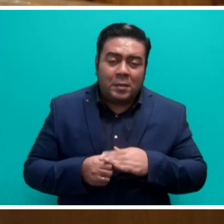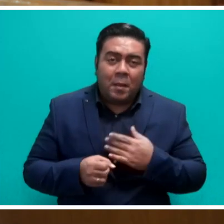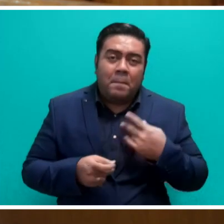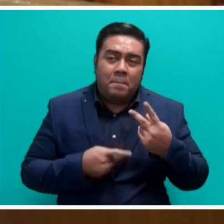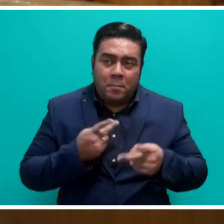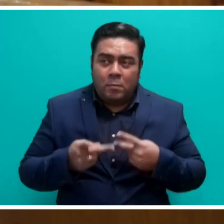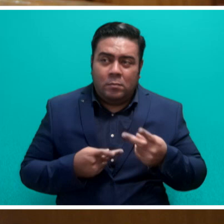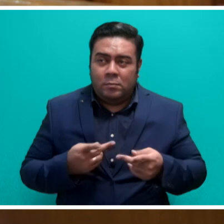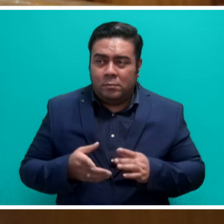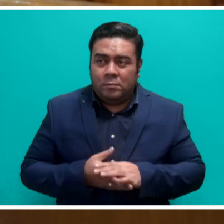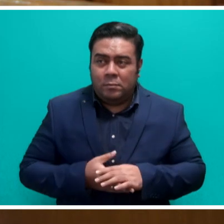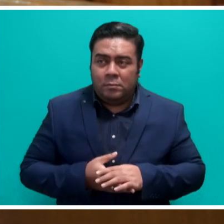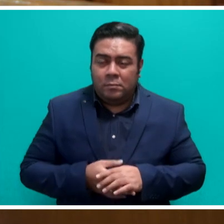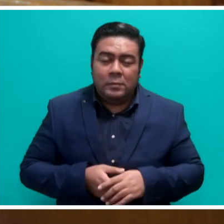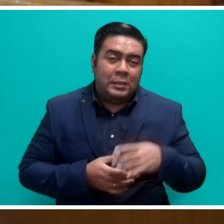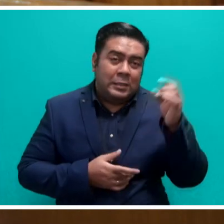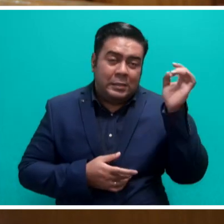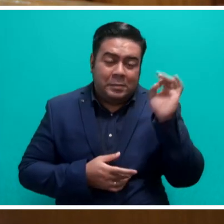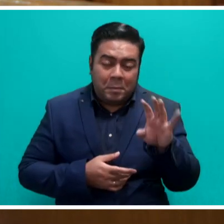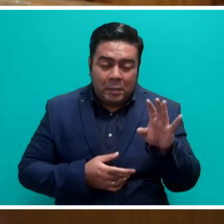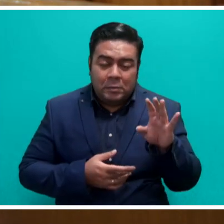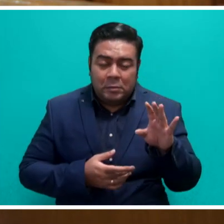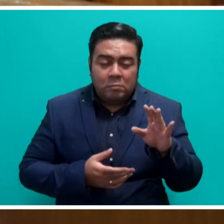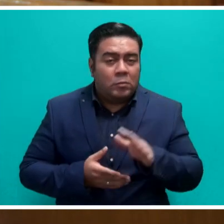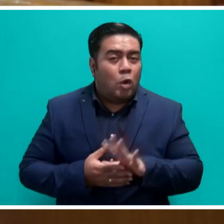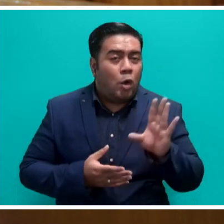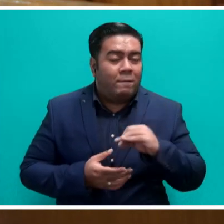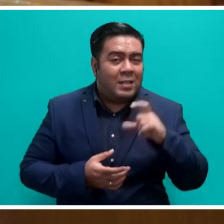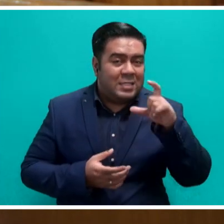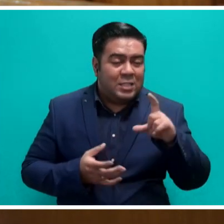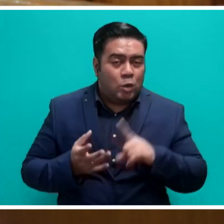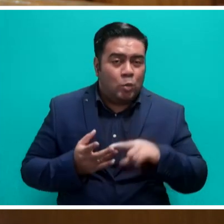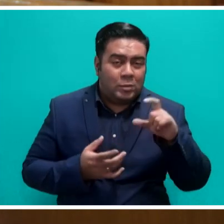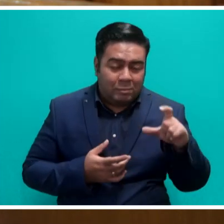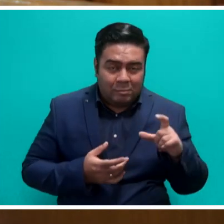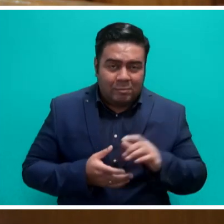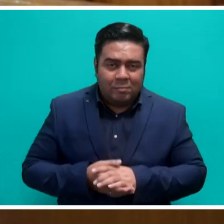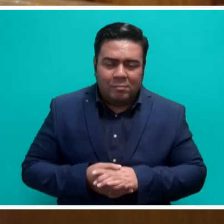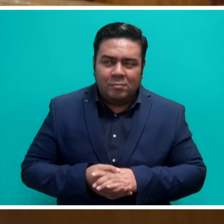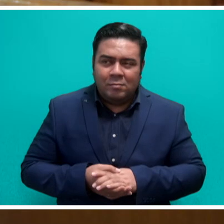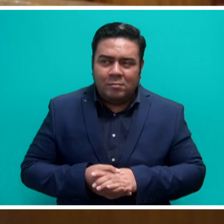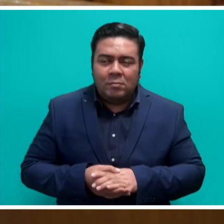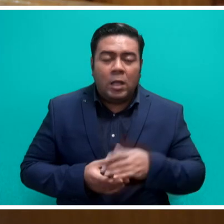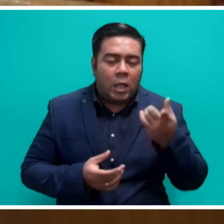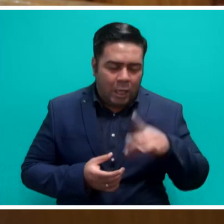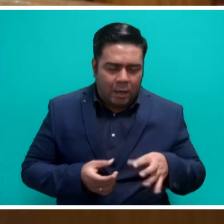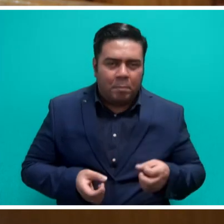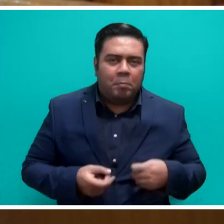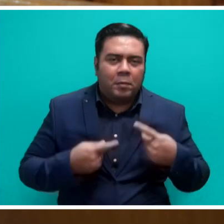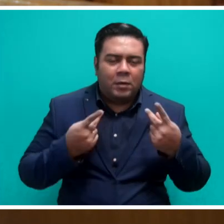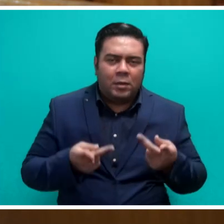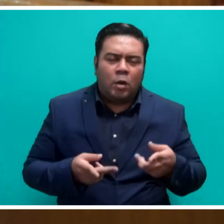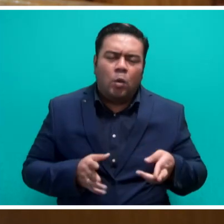COC, the independence of the COC, and provisions regarding